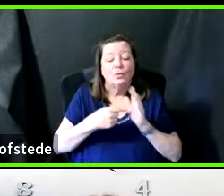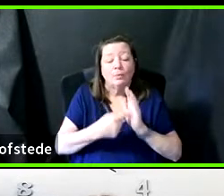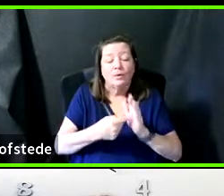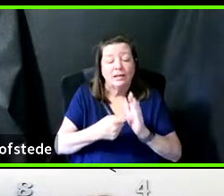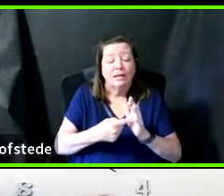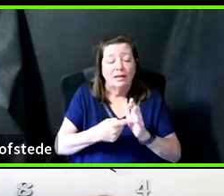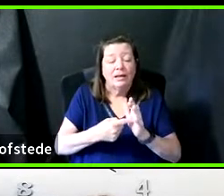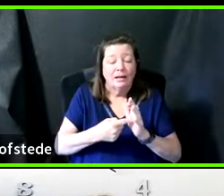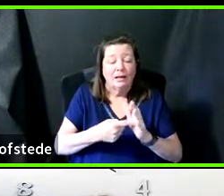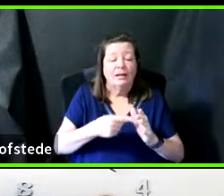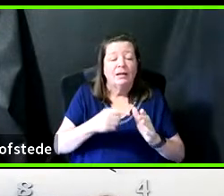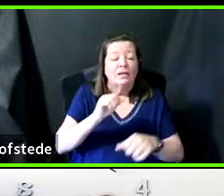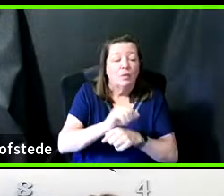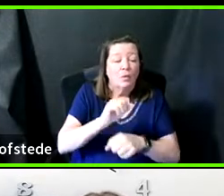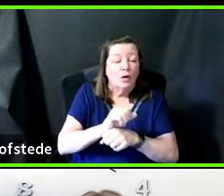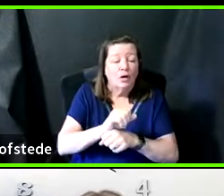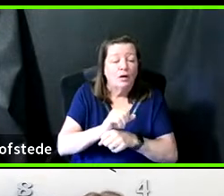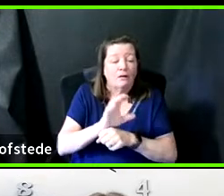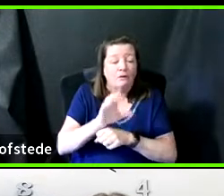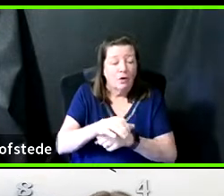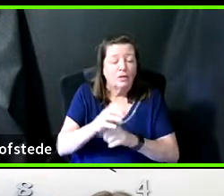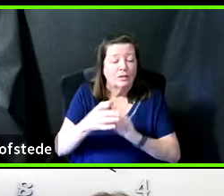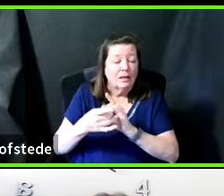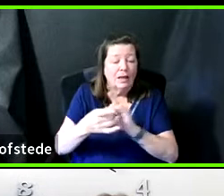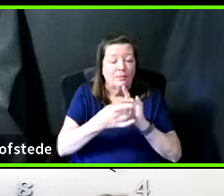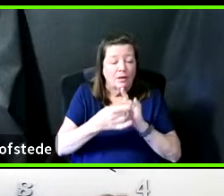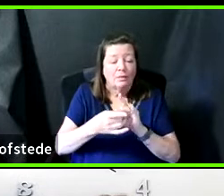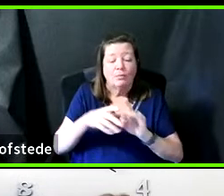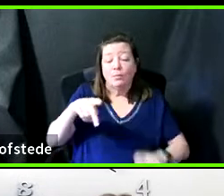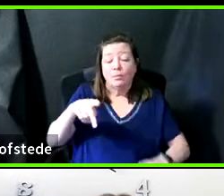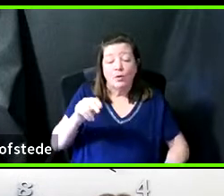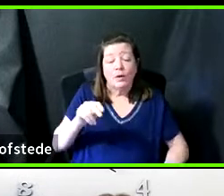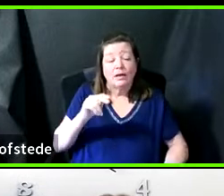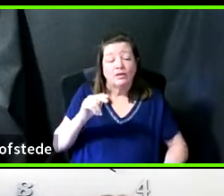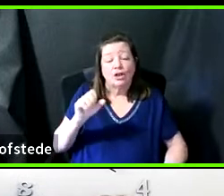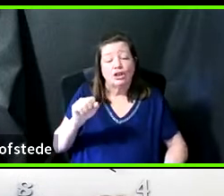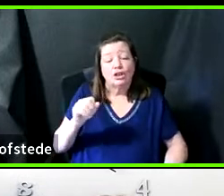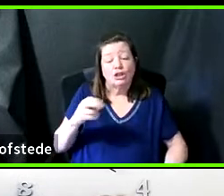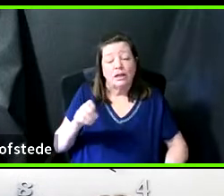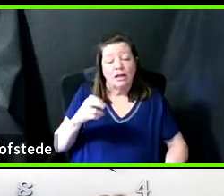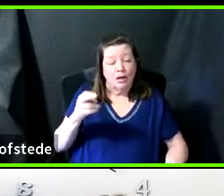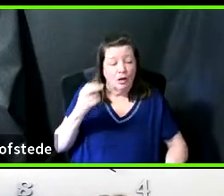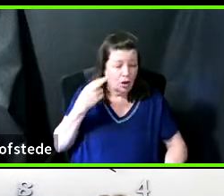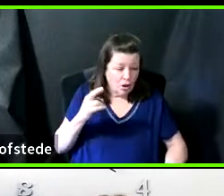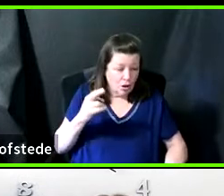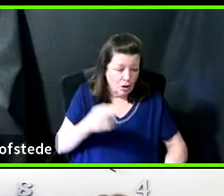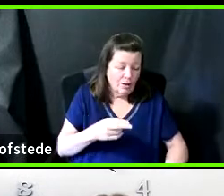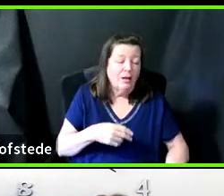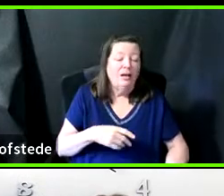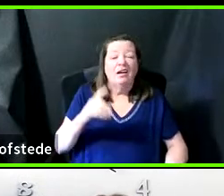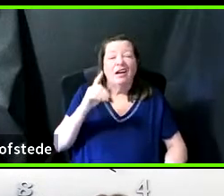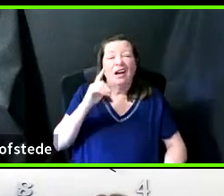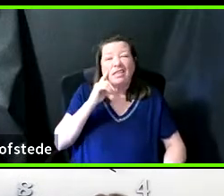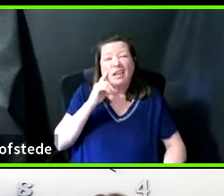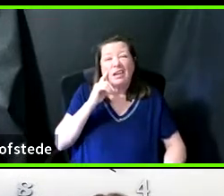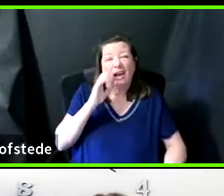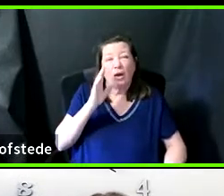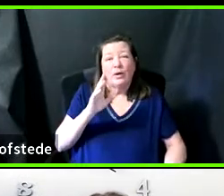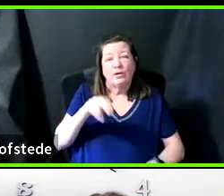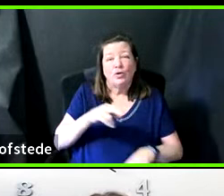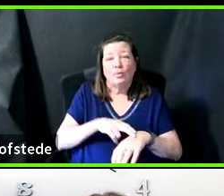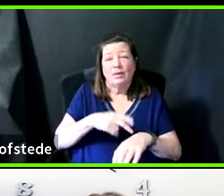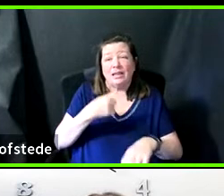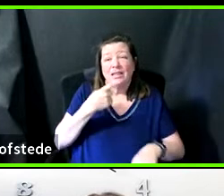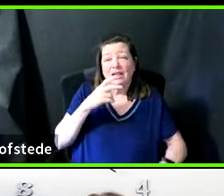Workforce Collaborative. Pronouns are she, her. And I think I would normally say dog, but my dogs are on my